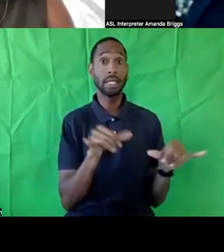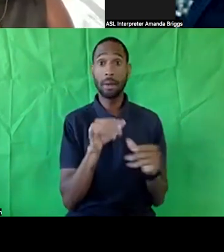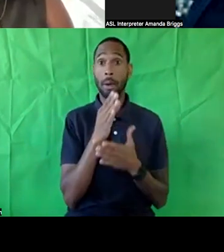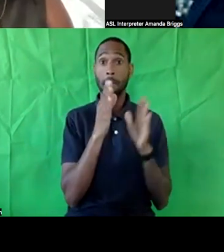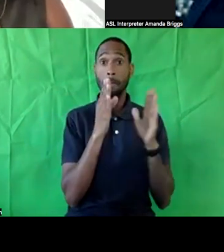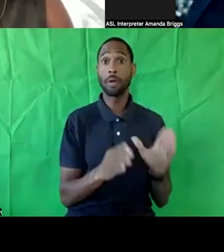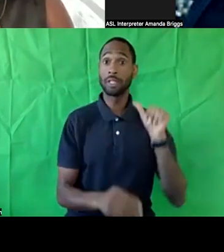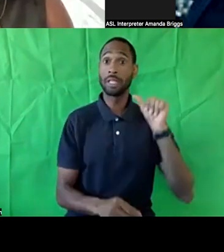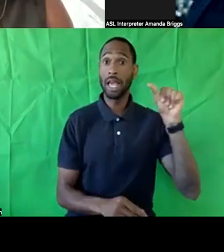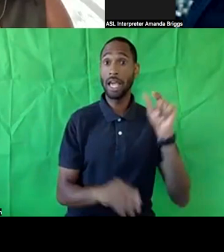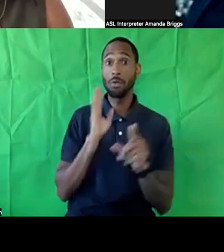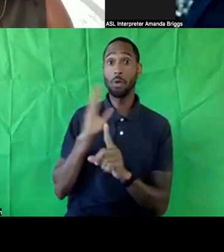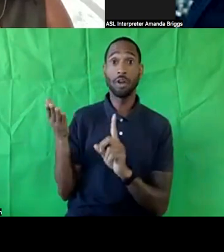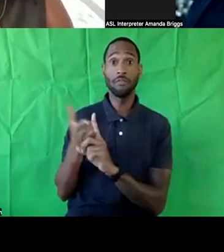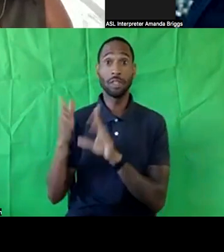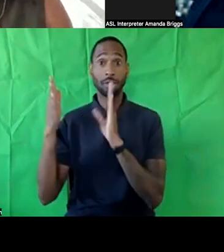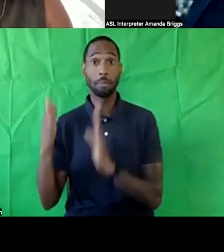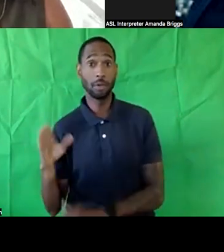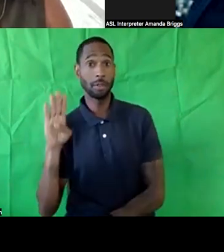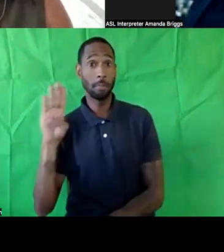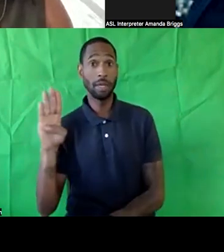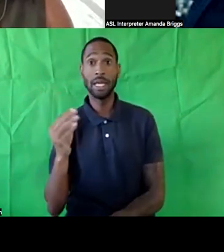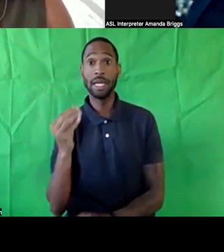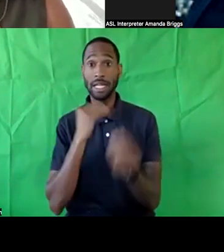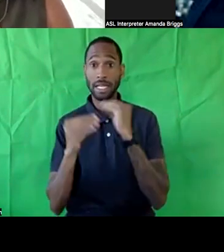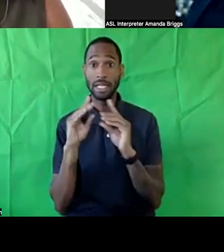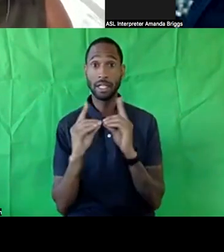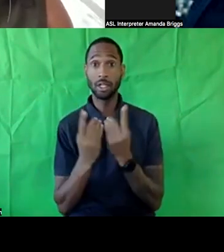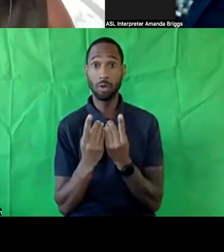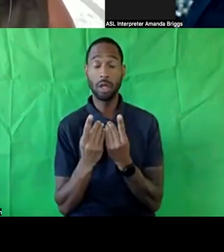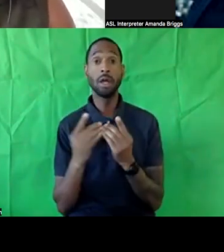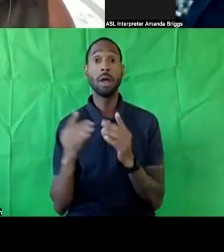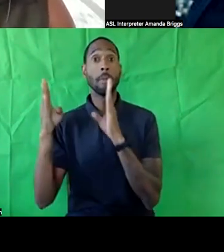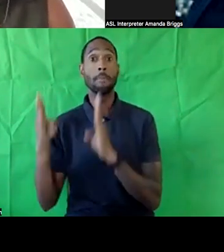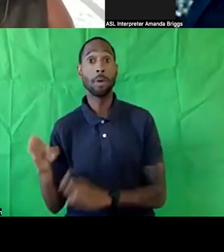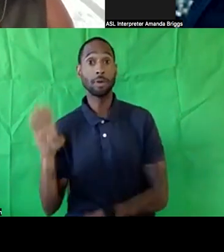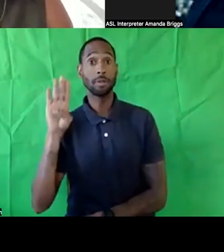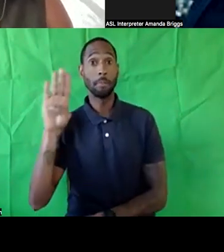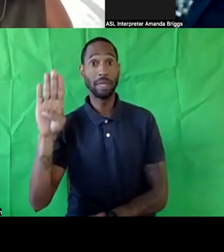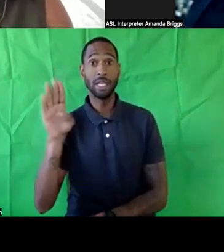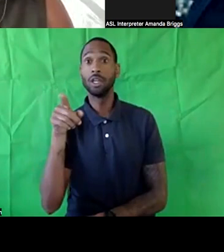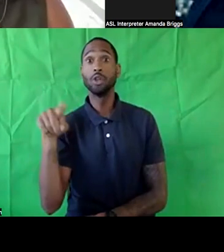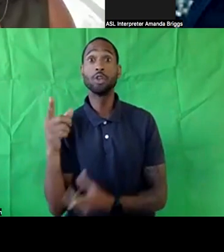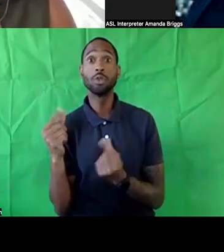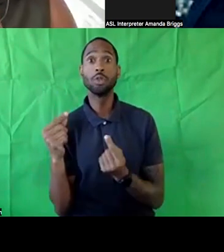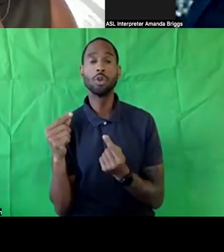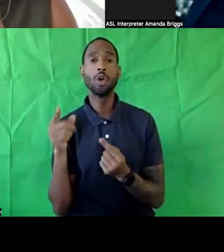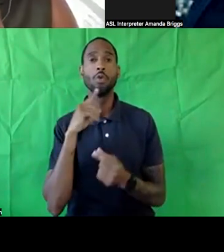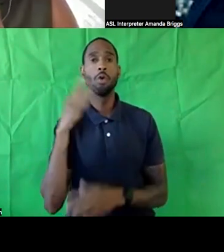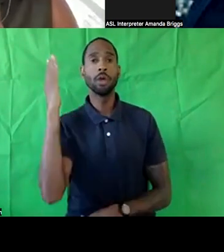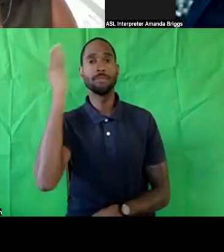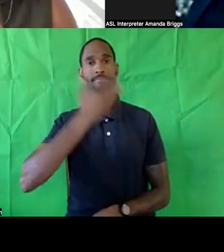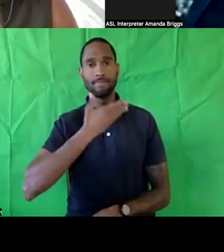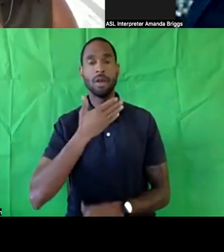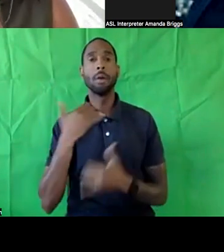be convincing person B to eat the donuts. Person B, you're gonna be playing with both